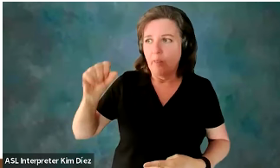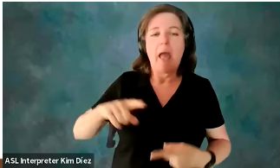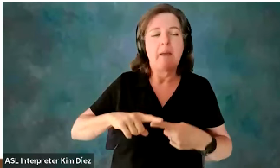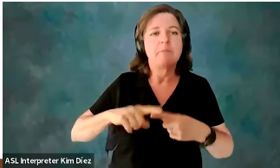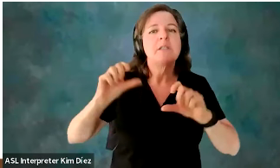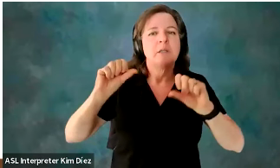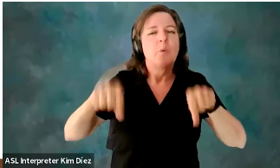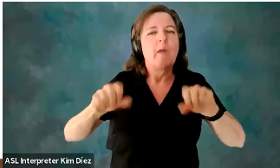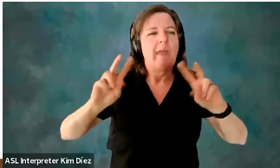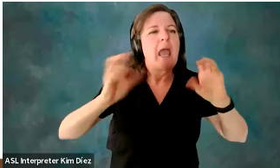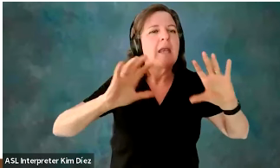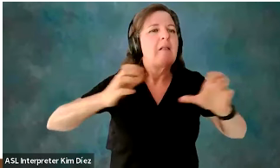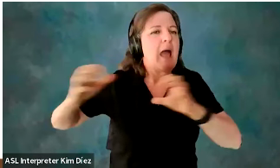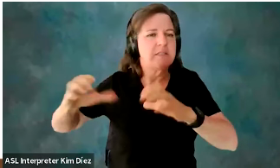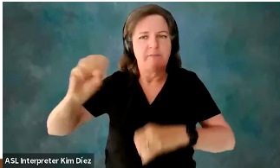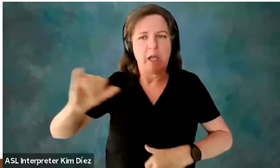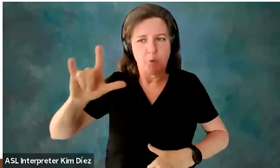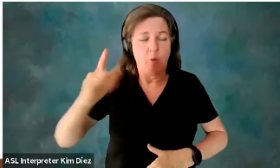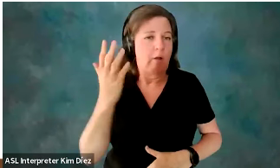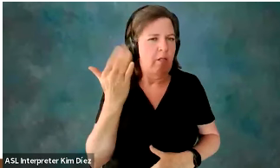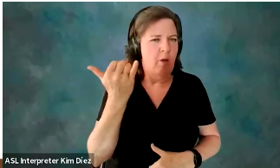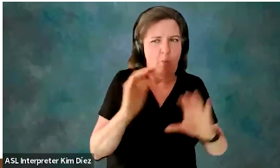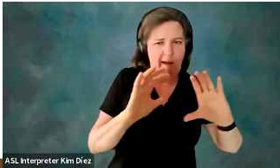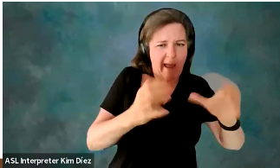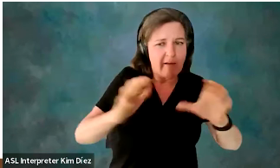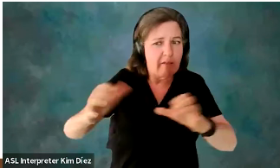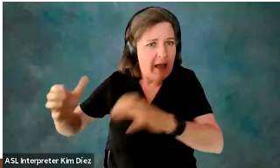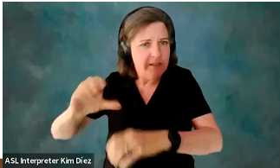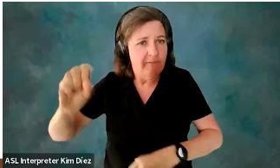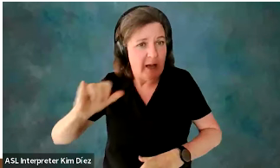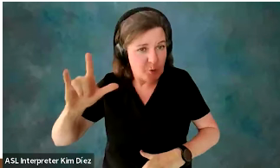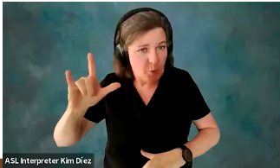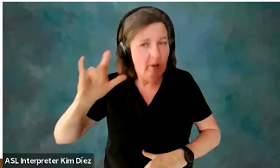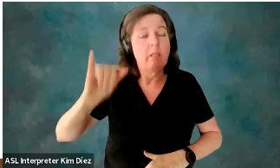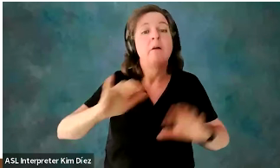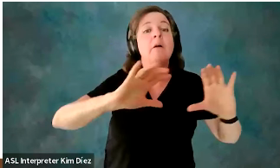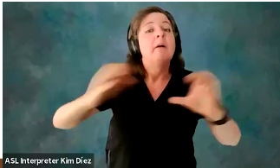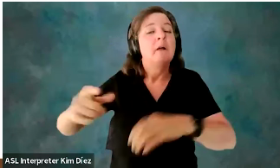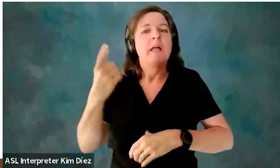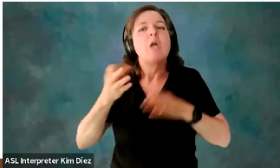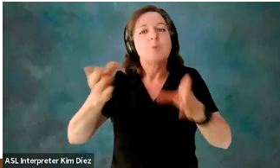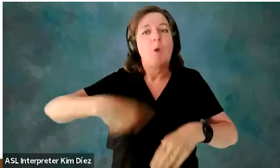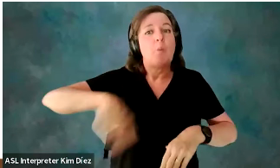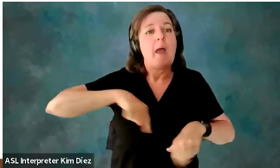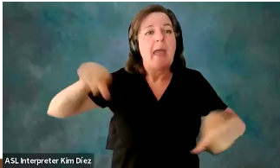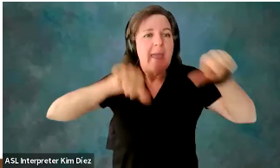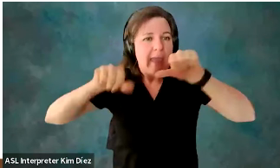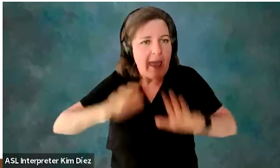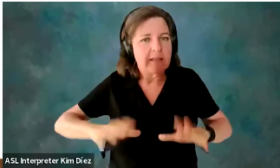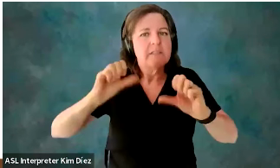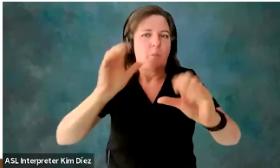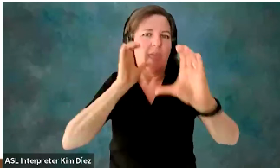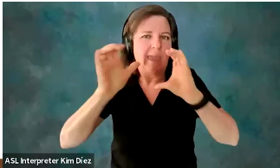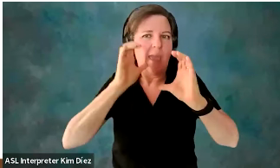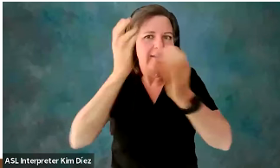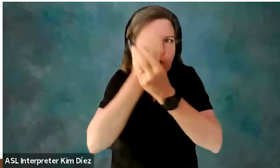to classify soil. And why do we do that? That's a way in which scientists can communicate